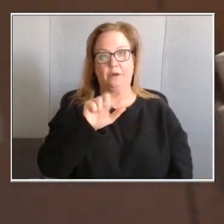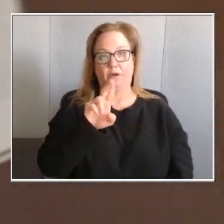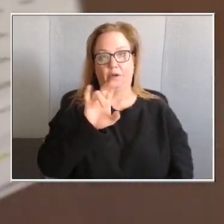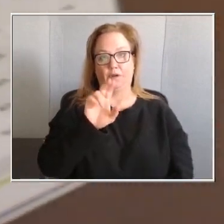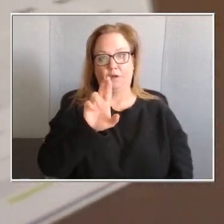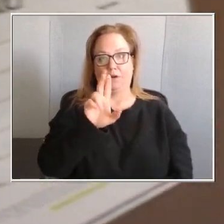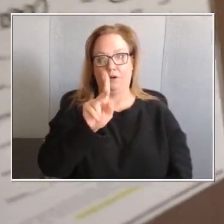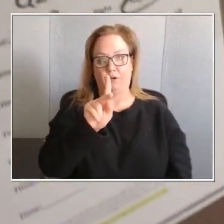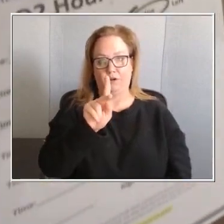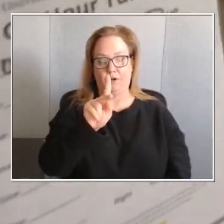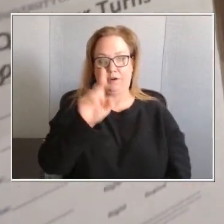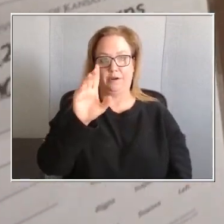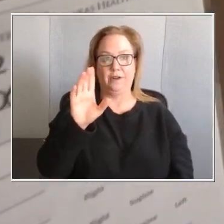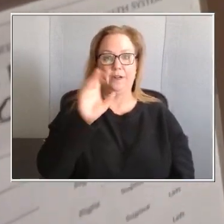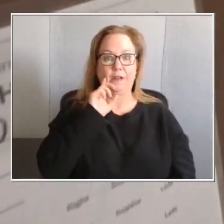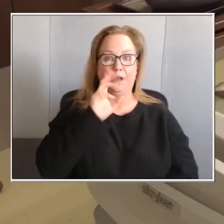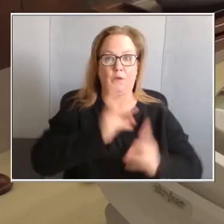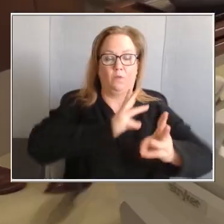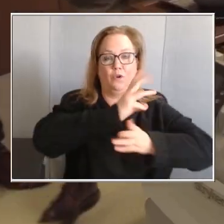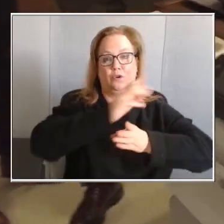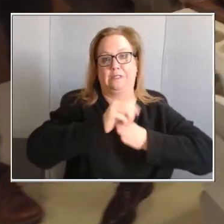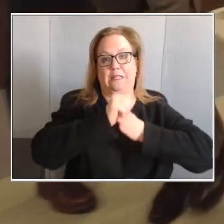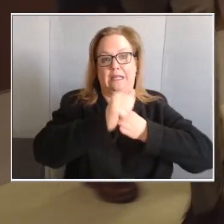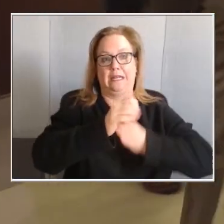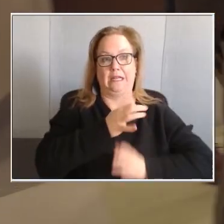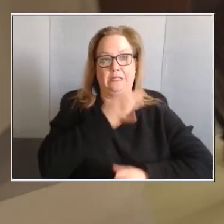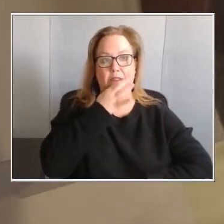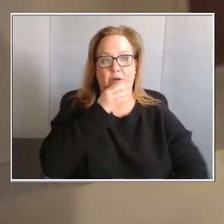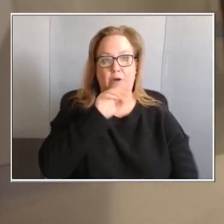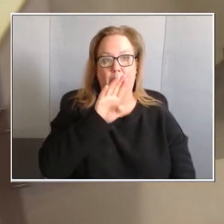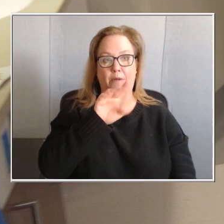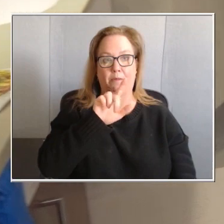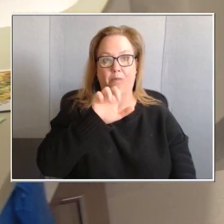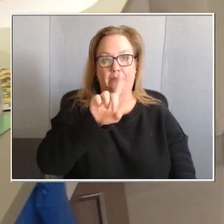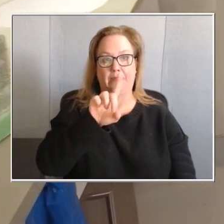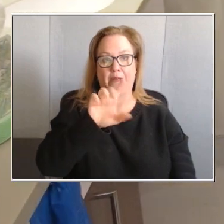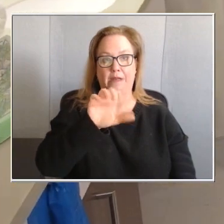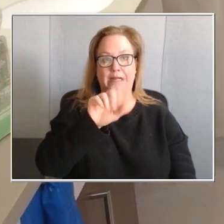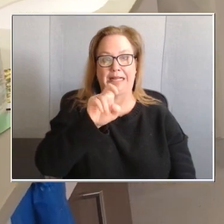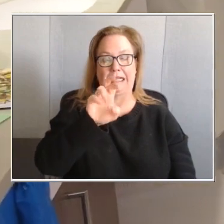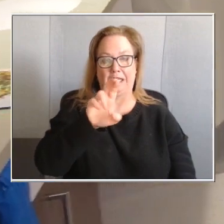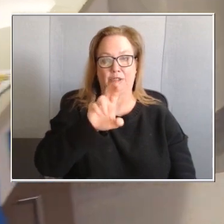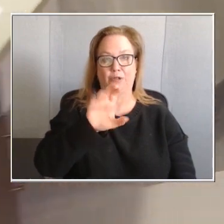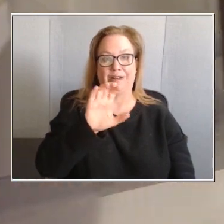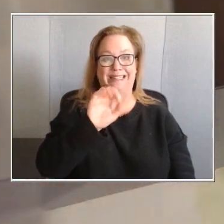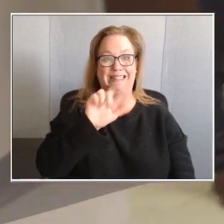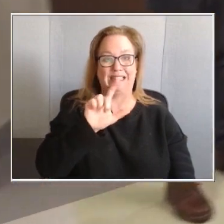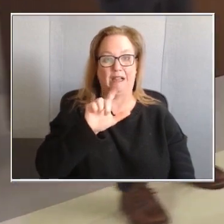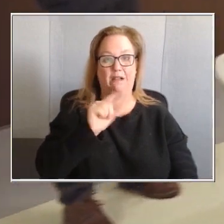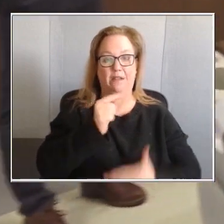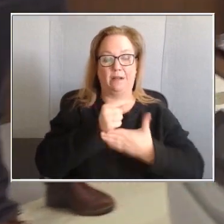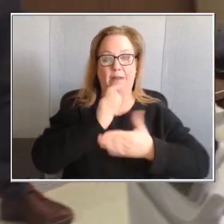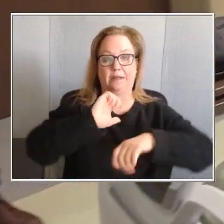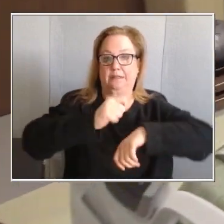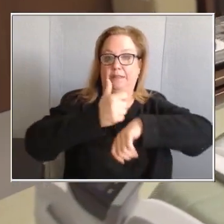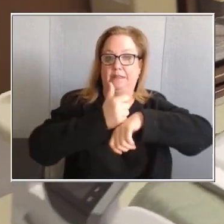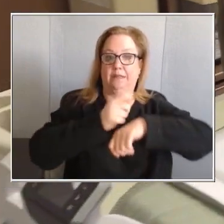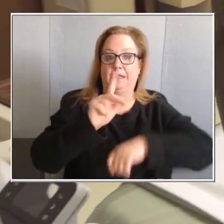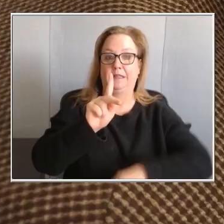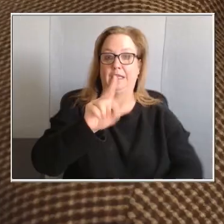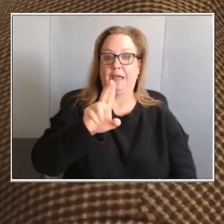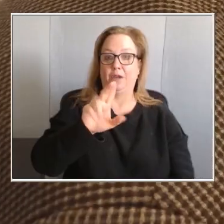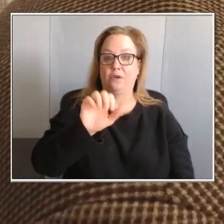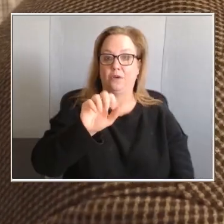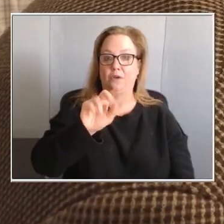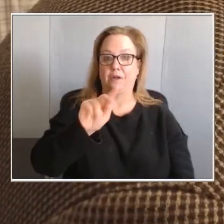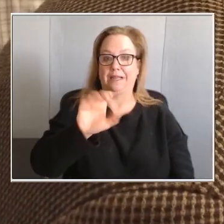Hello. He is one of the world's leading experts in blood cancers and cellular therapies. Based at the University of Kansas Cancer Center, he